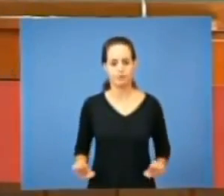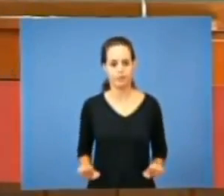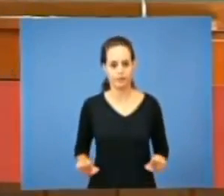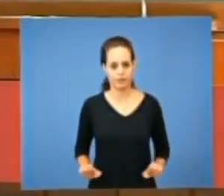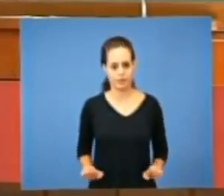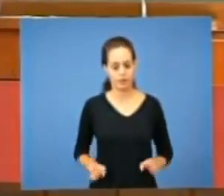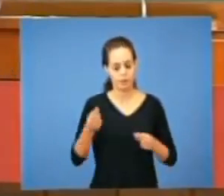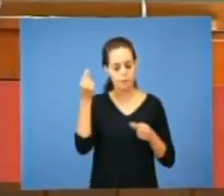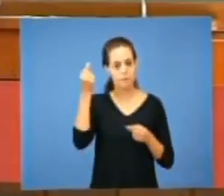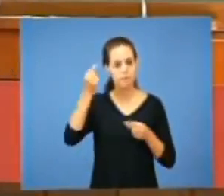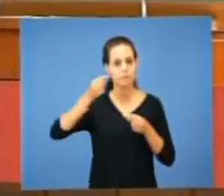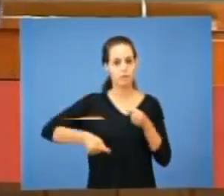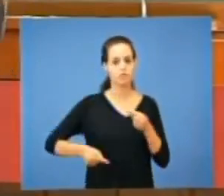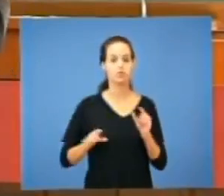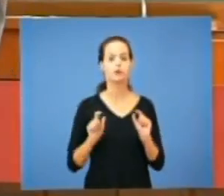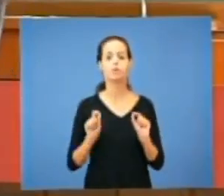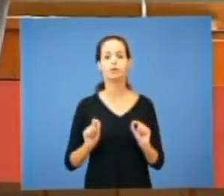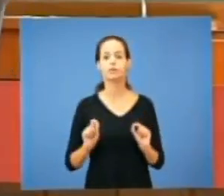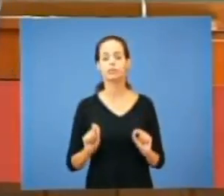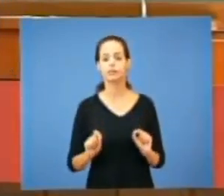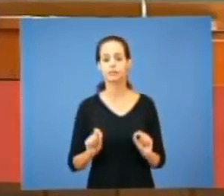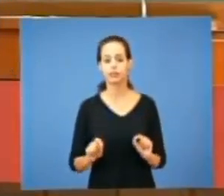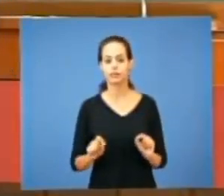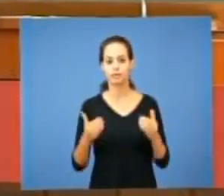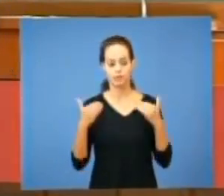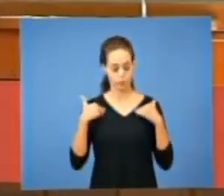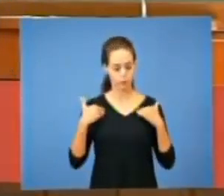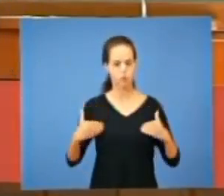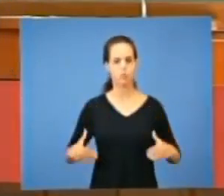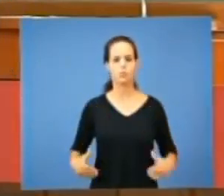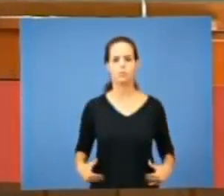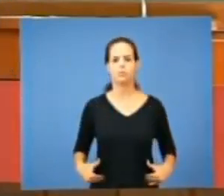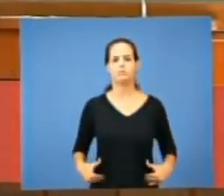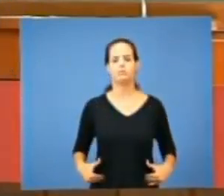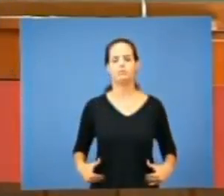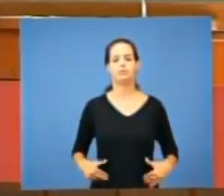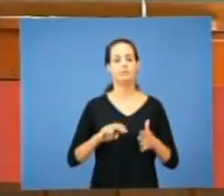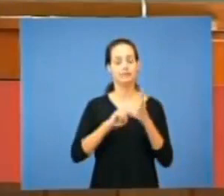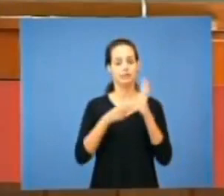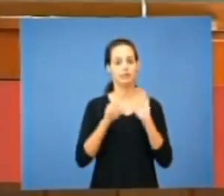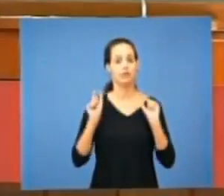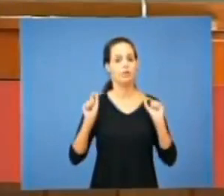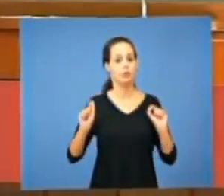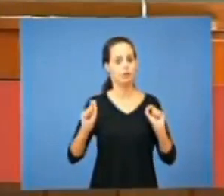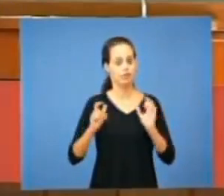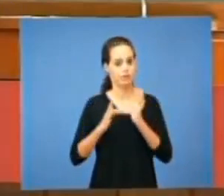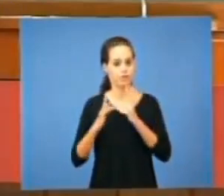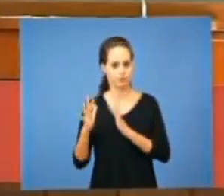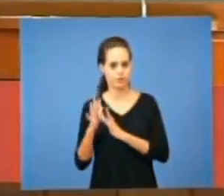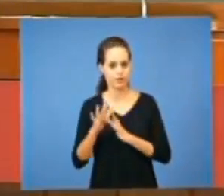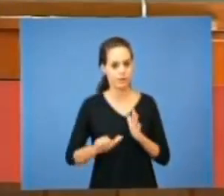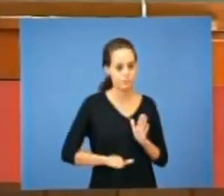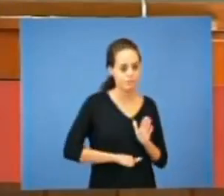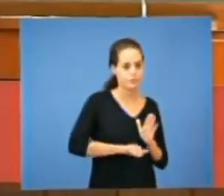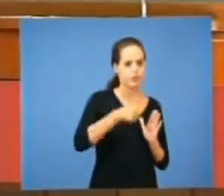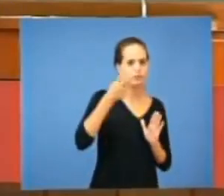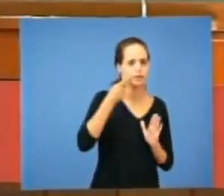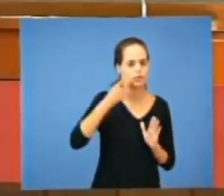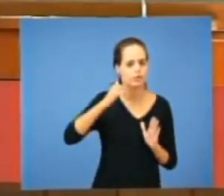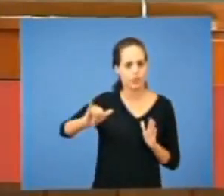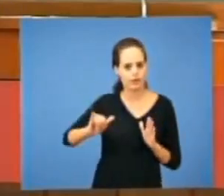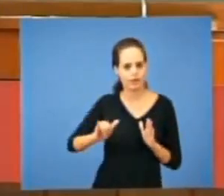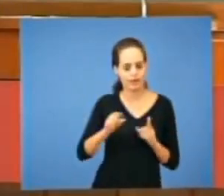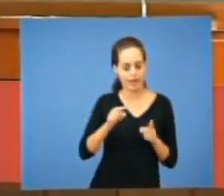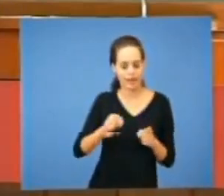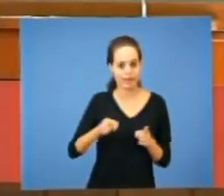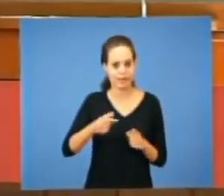enemy was against the body. It was against Jesus. First it was against the Father,